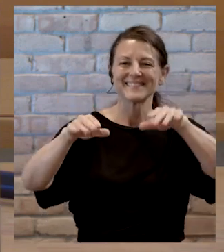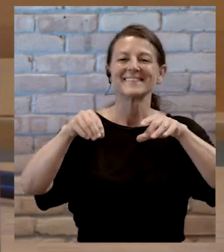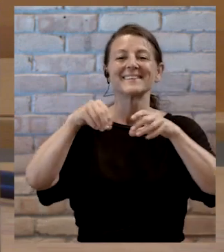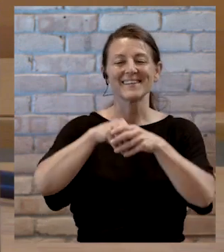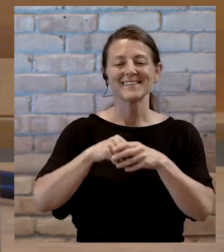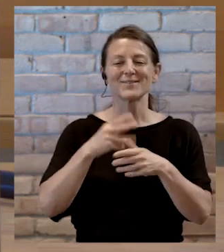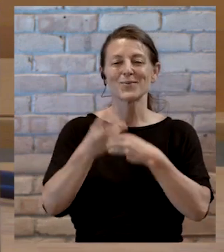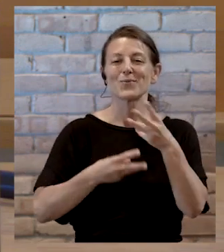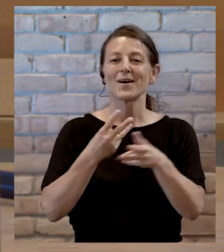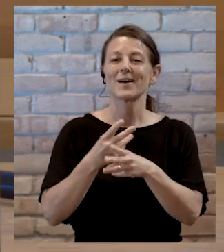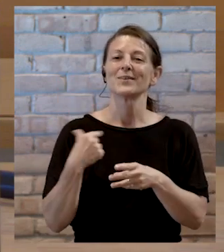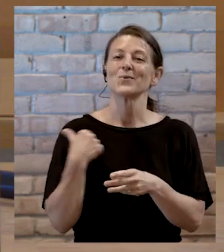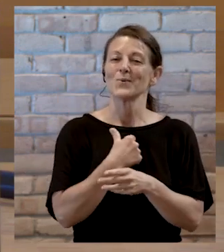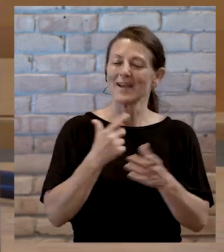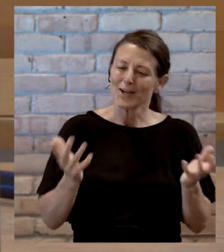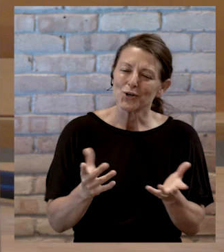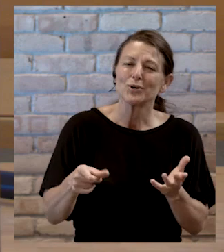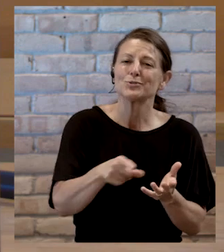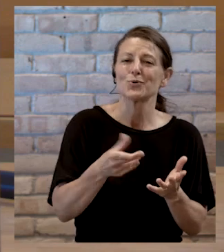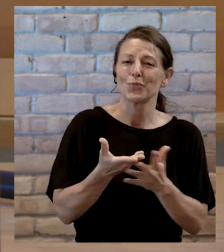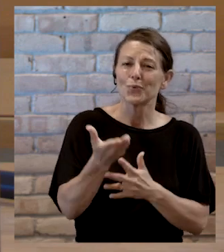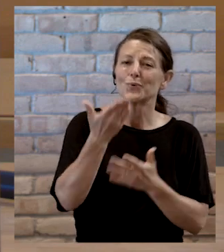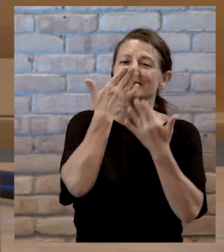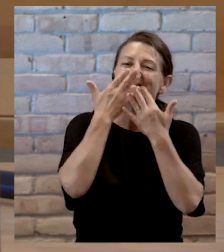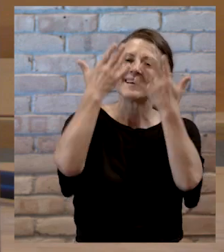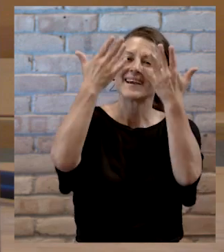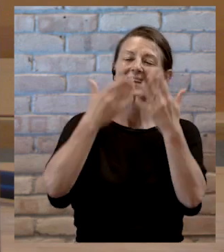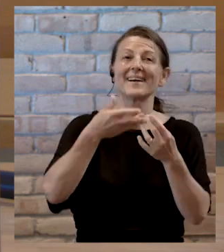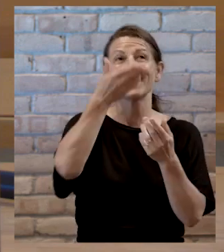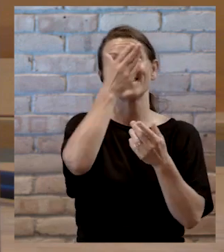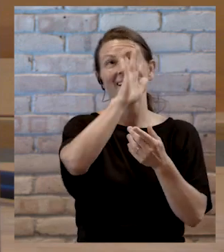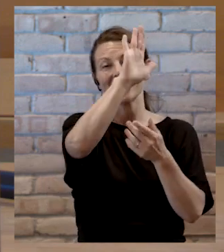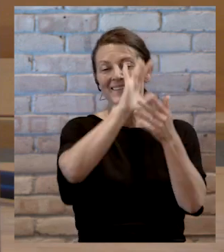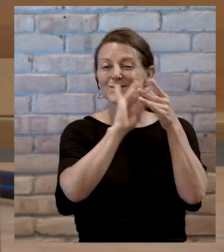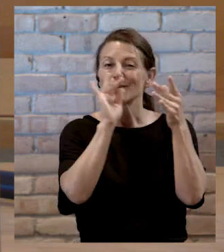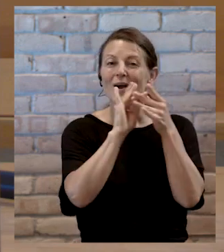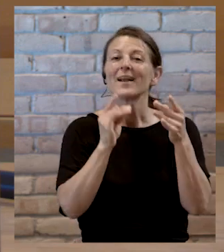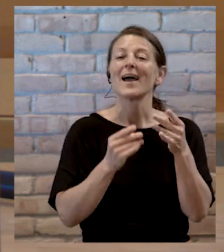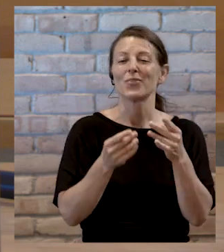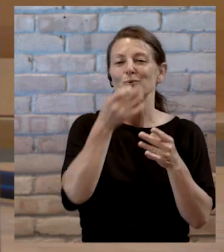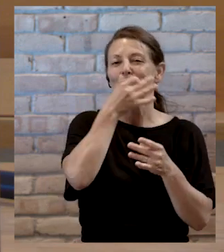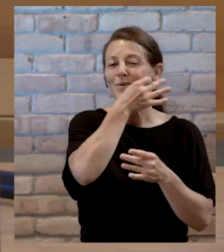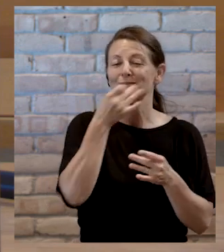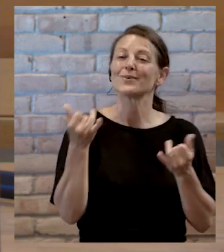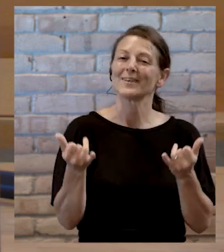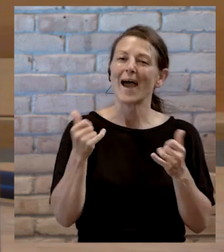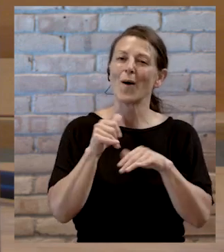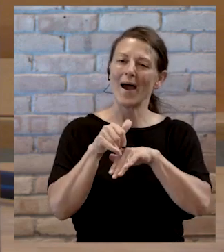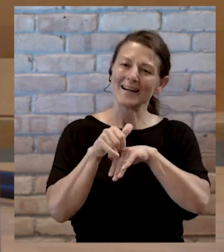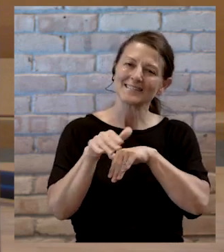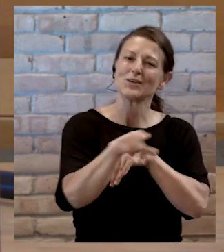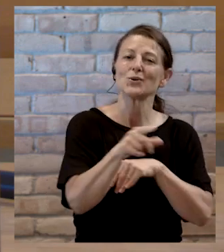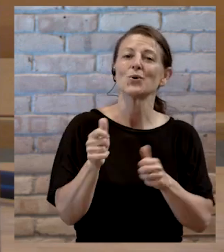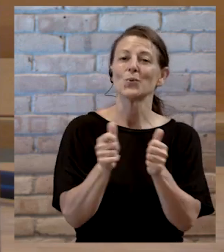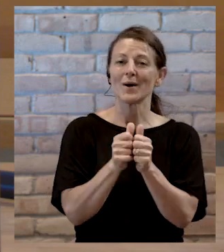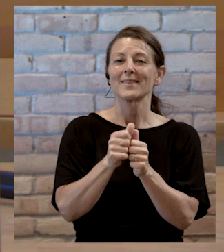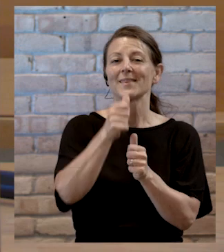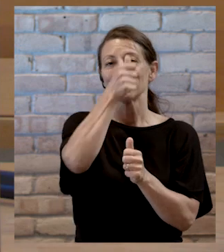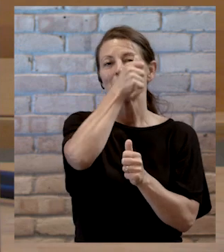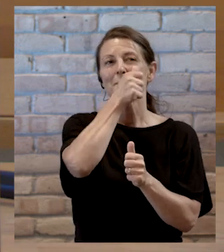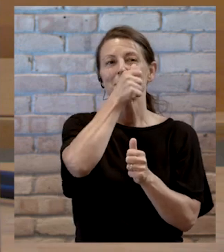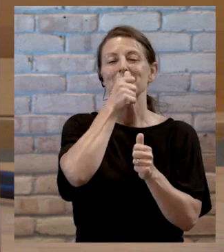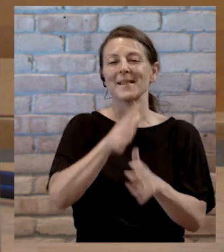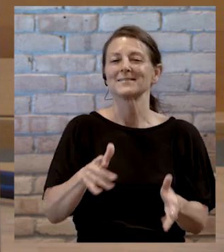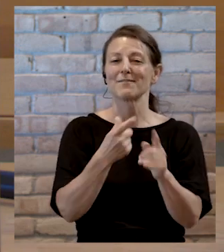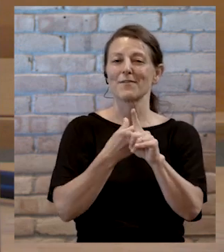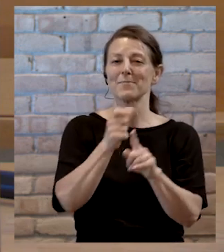this worship service through singing, through God's Word, through Holy Communion. And so now I send you with the blessing of our Lord. The Lord bless you and